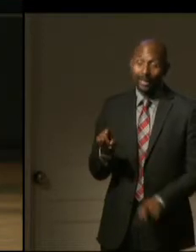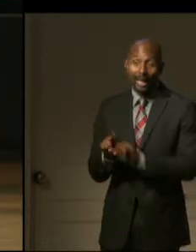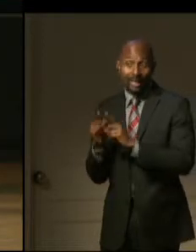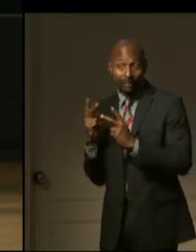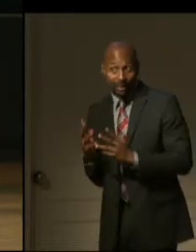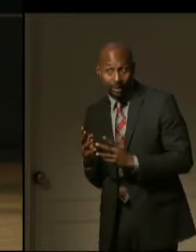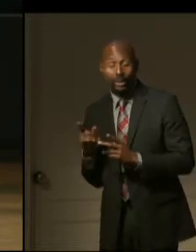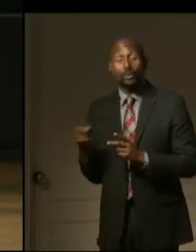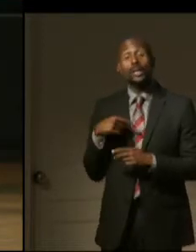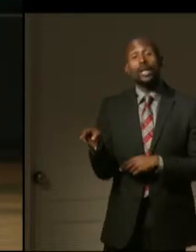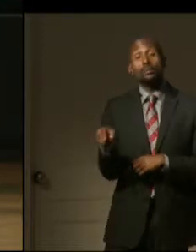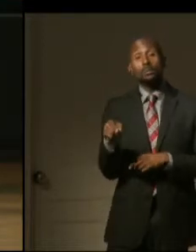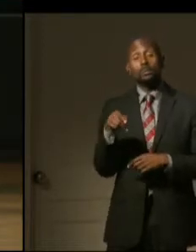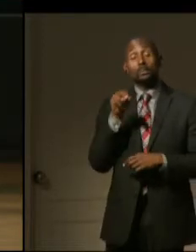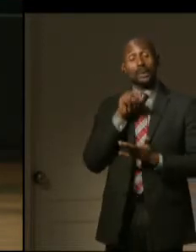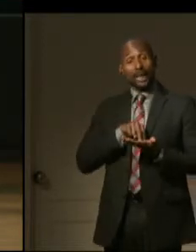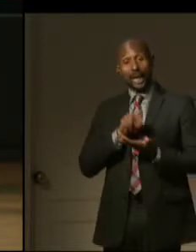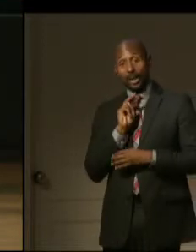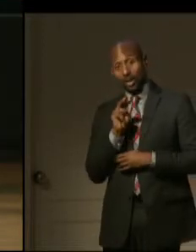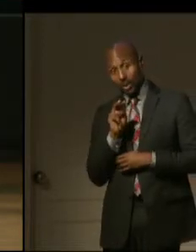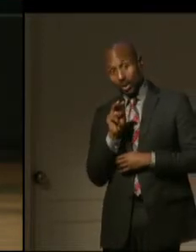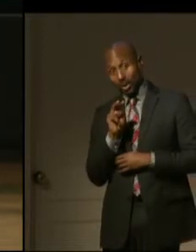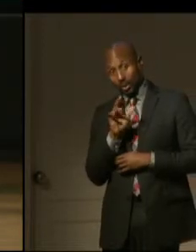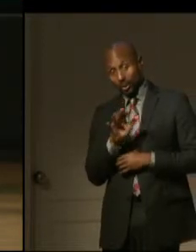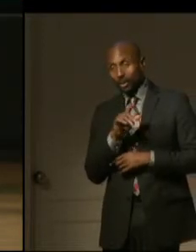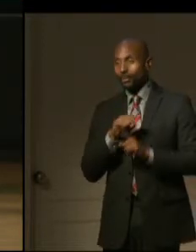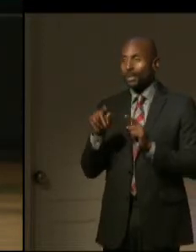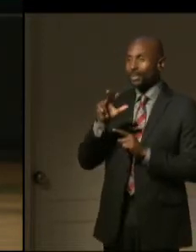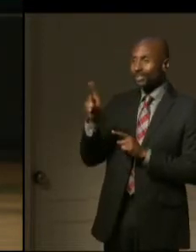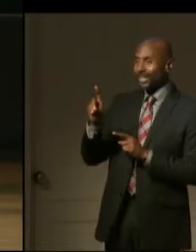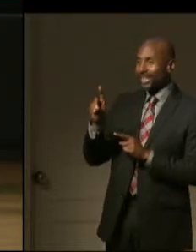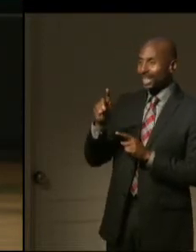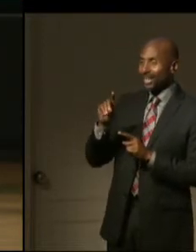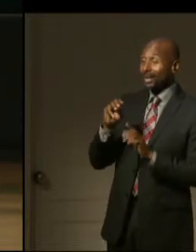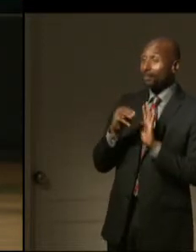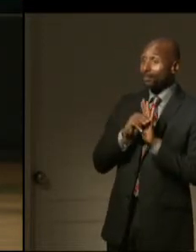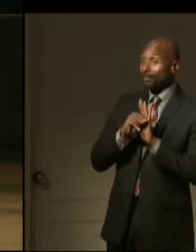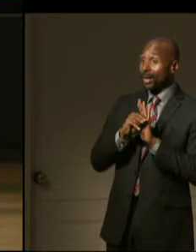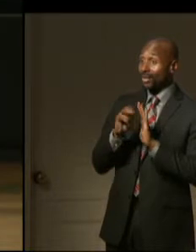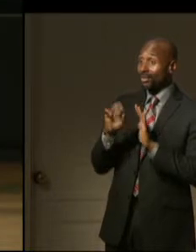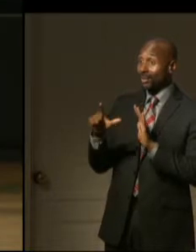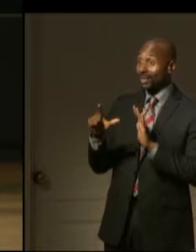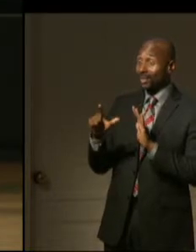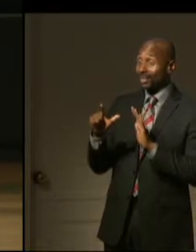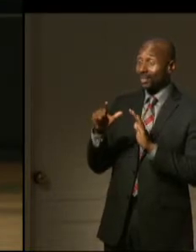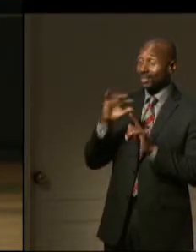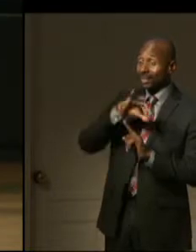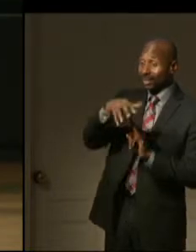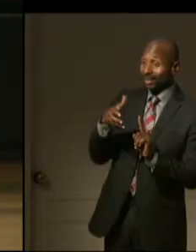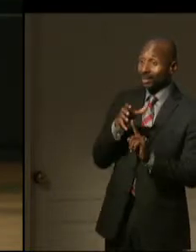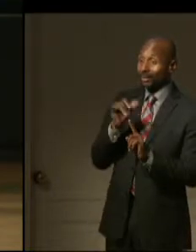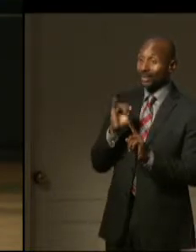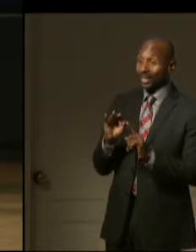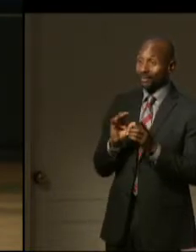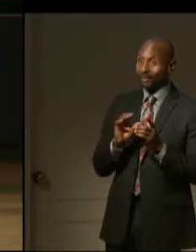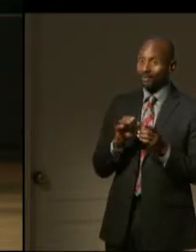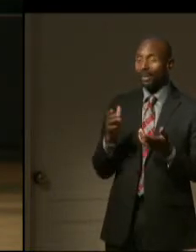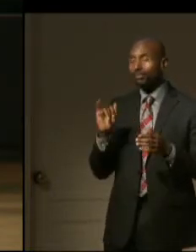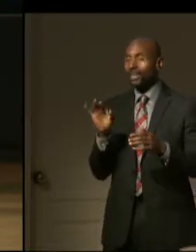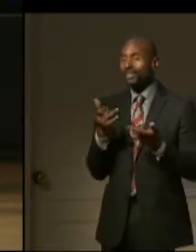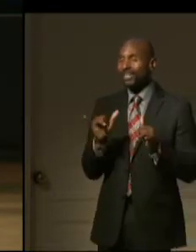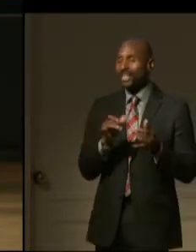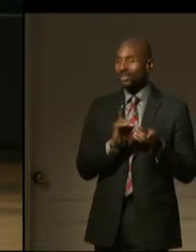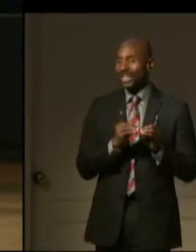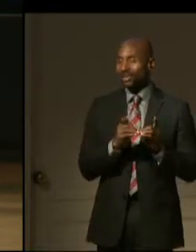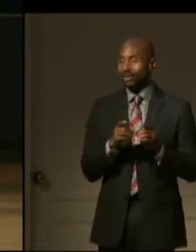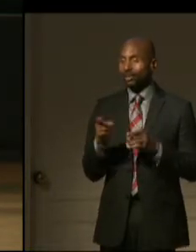visitor. Maybe you can look at it, but a 3D model that is, you know, you're not if it's still digital, you're not putting your hands on it, right? But you